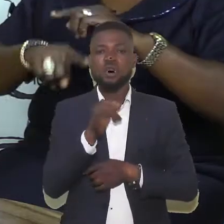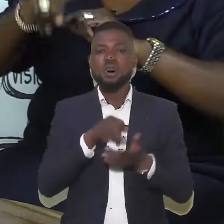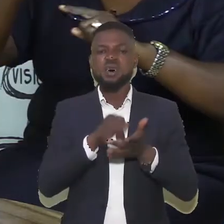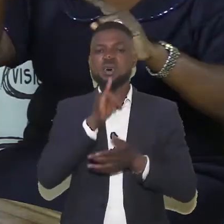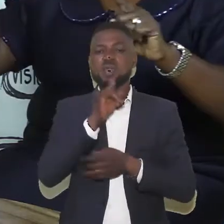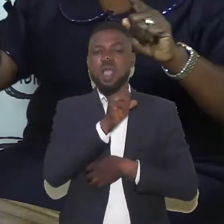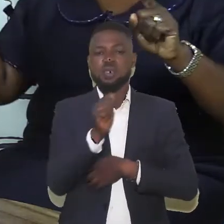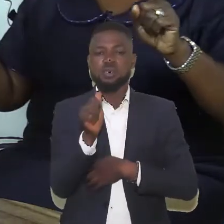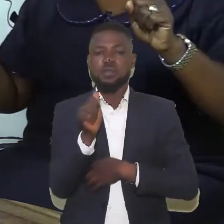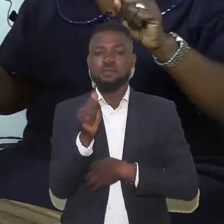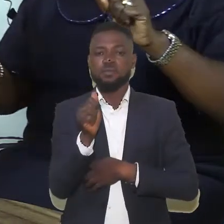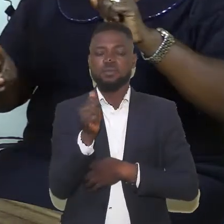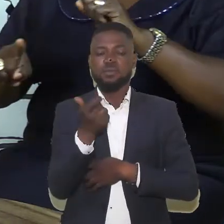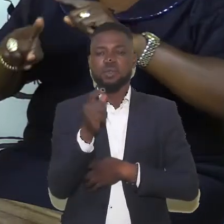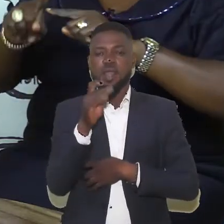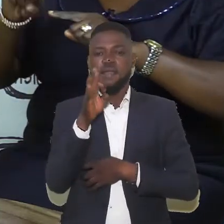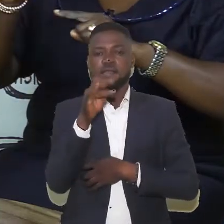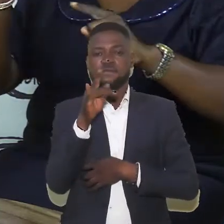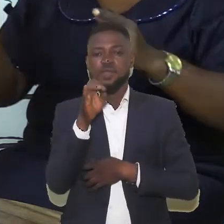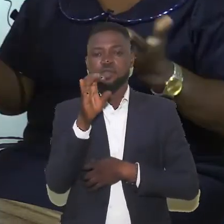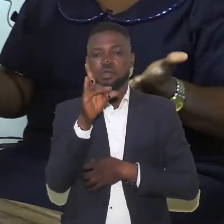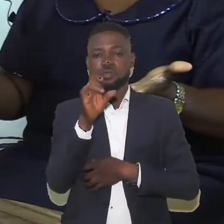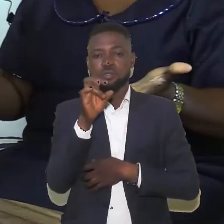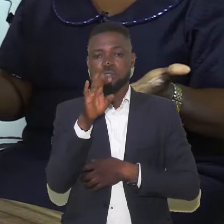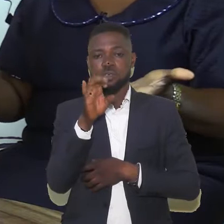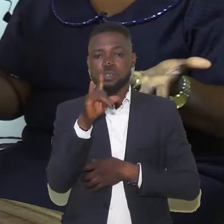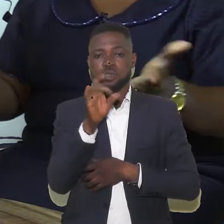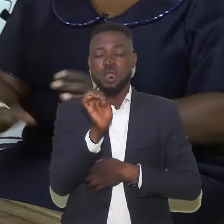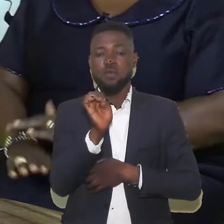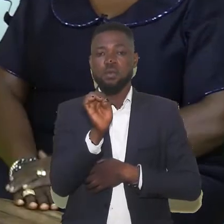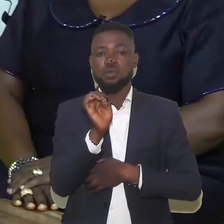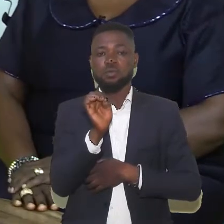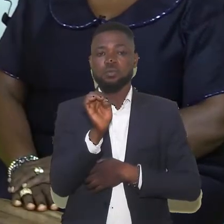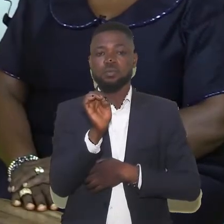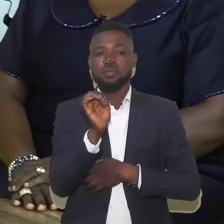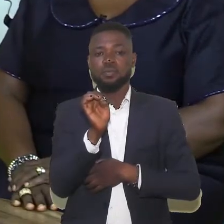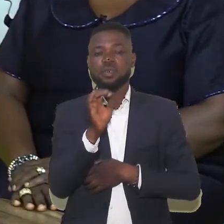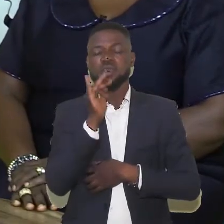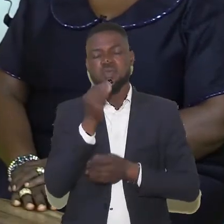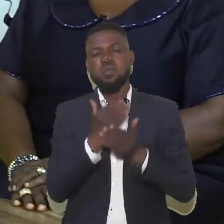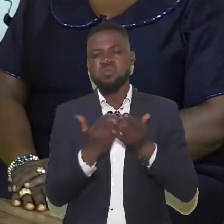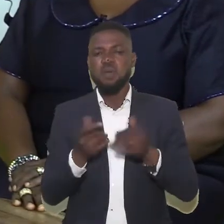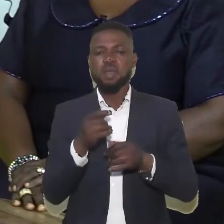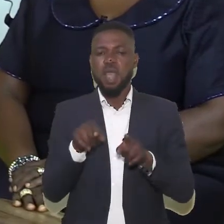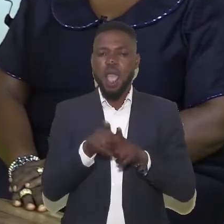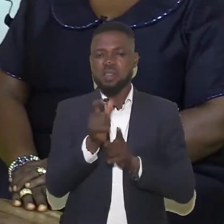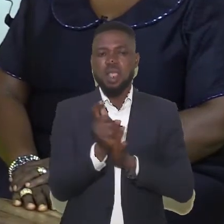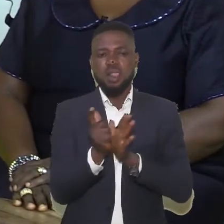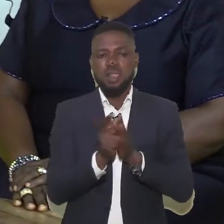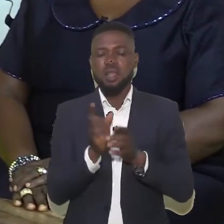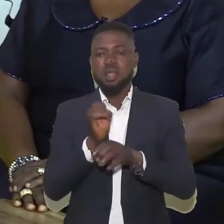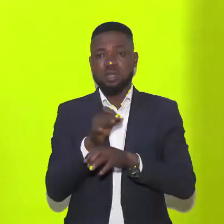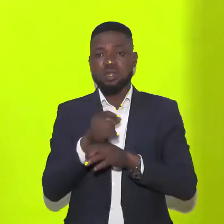than unfortunately, being a child. it's a vicious cycle. It's a vicious cycle. Wow. We've heard it from our